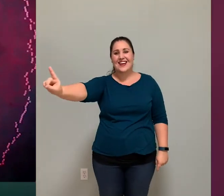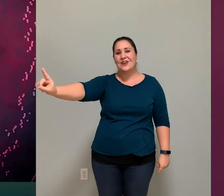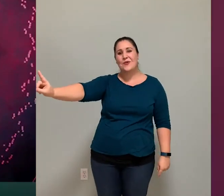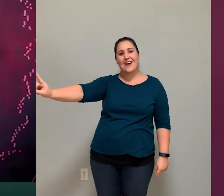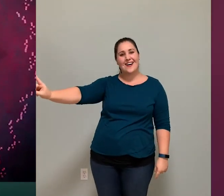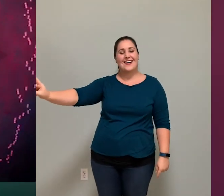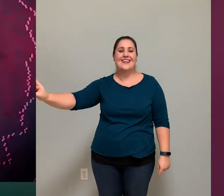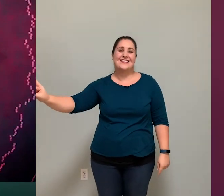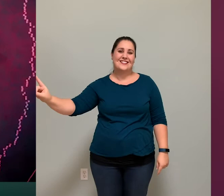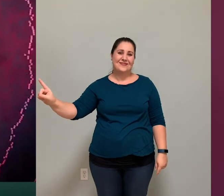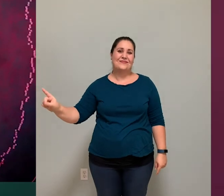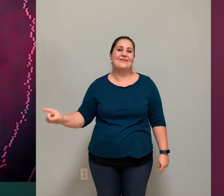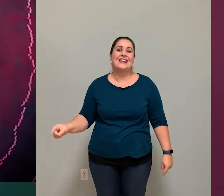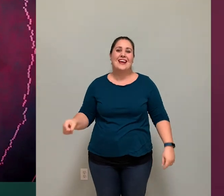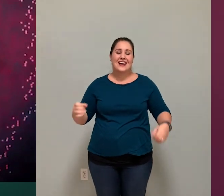all-creating one,